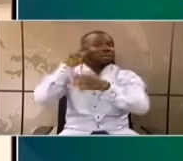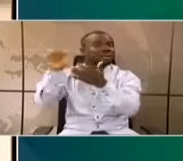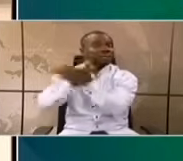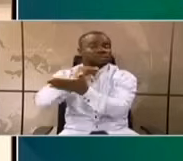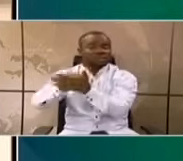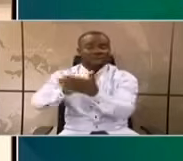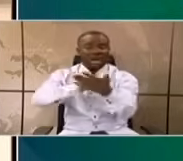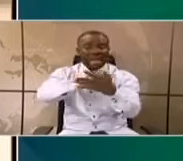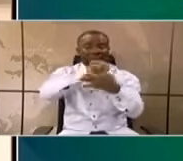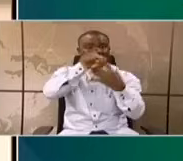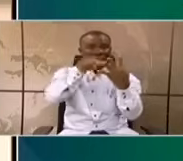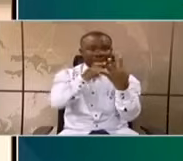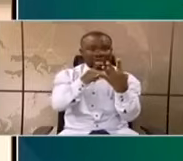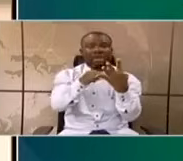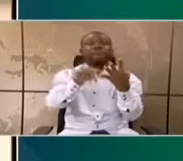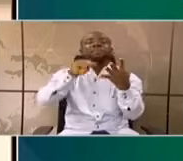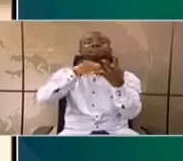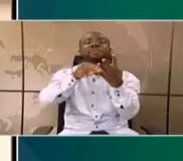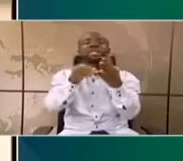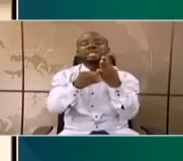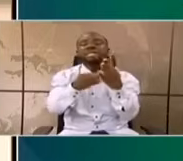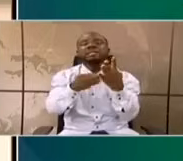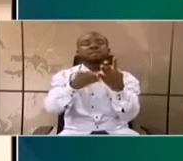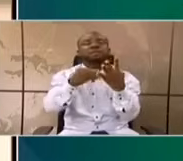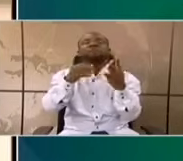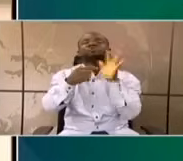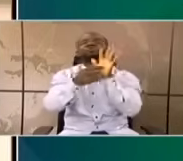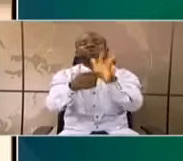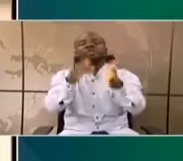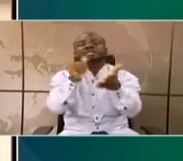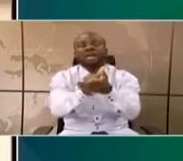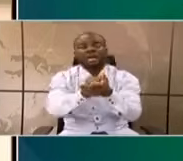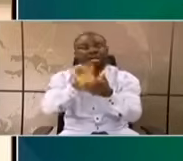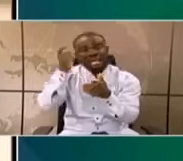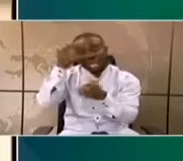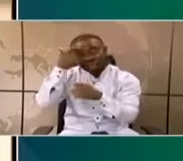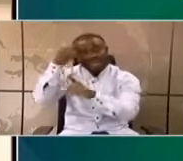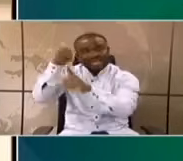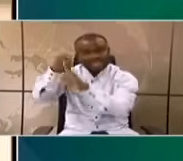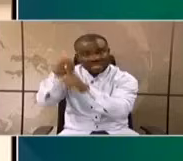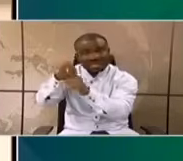HSA government is actively involved in